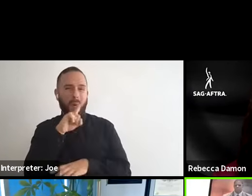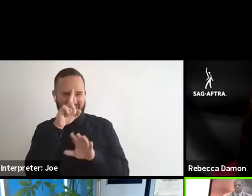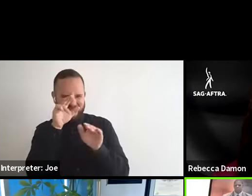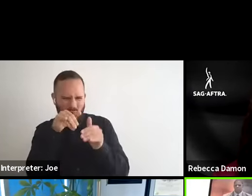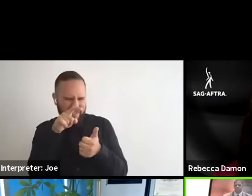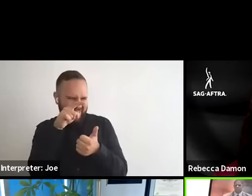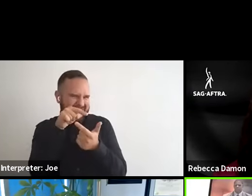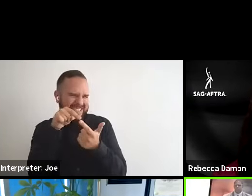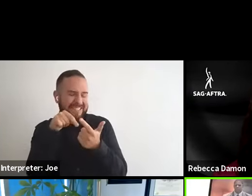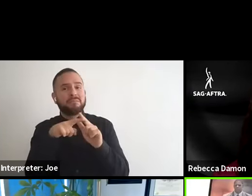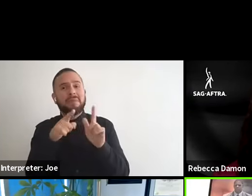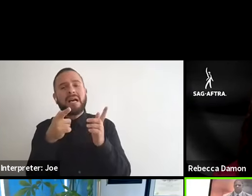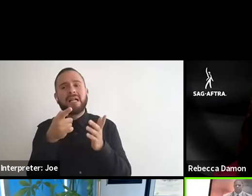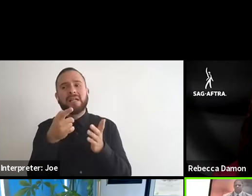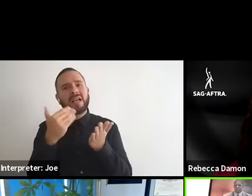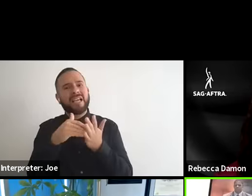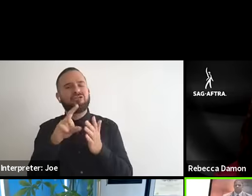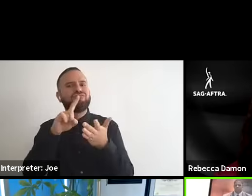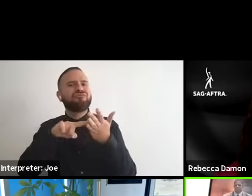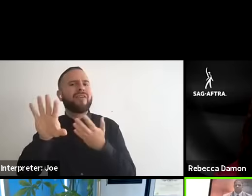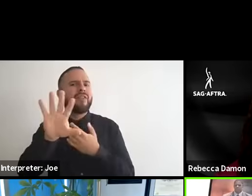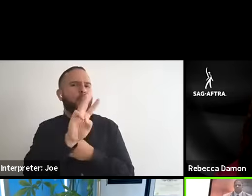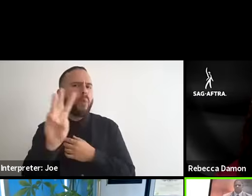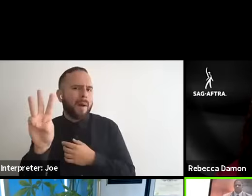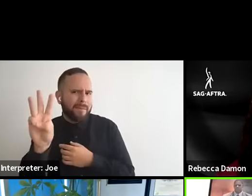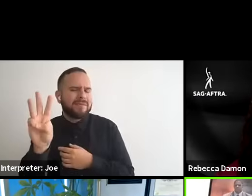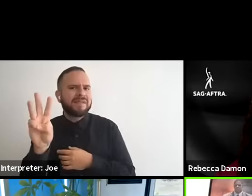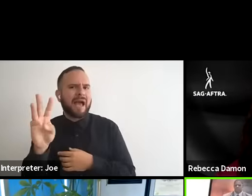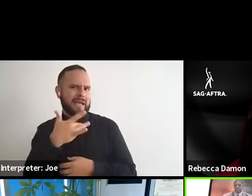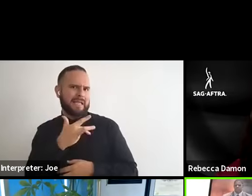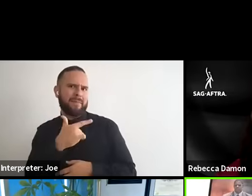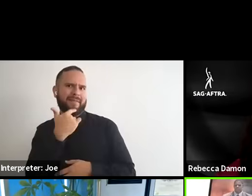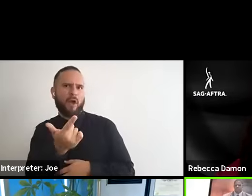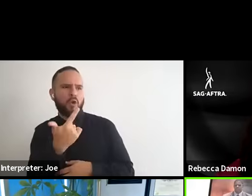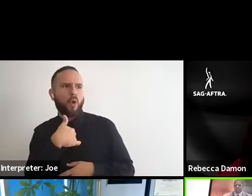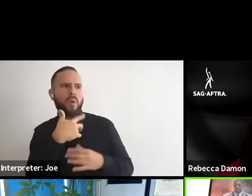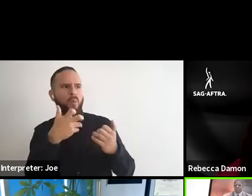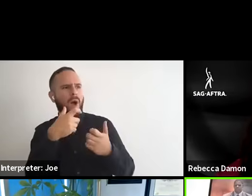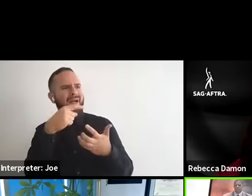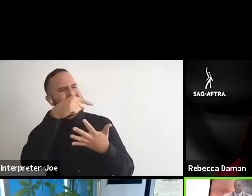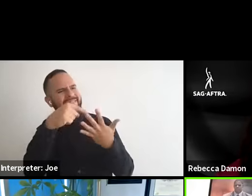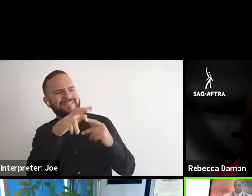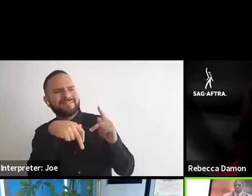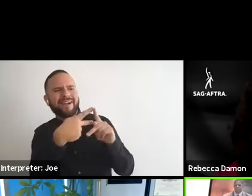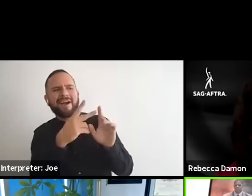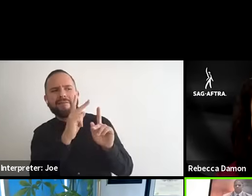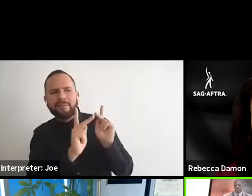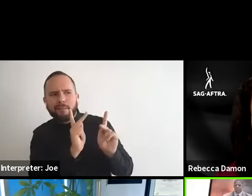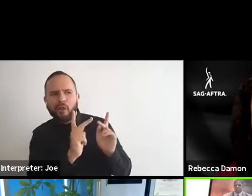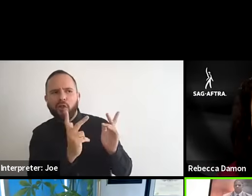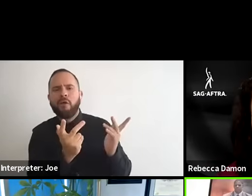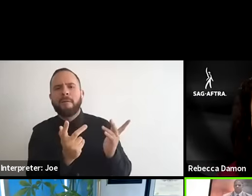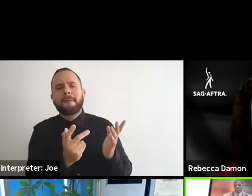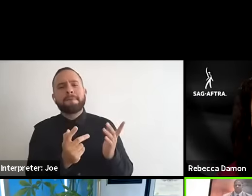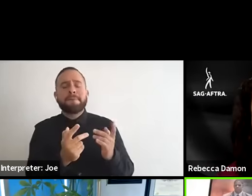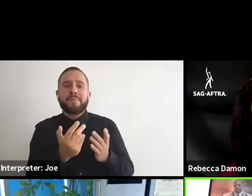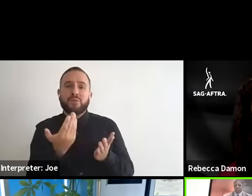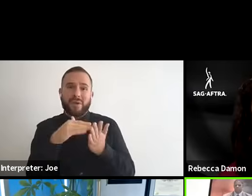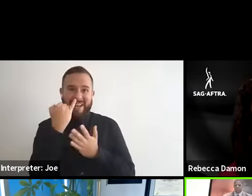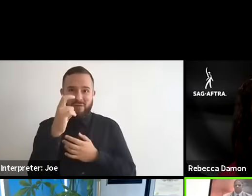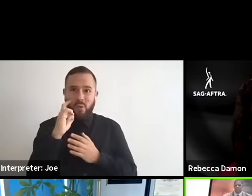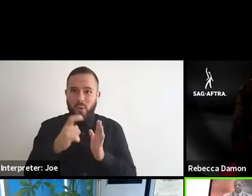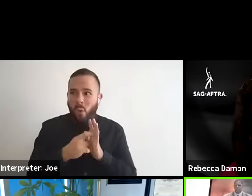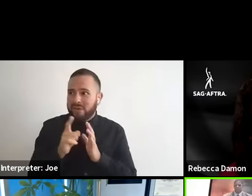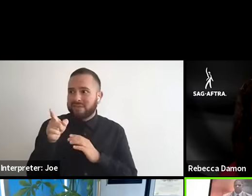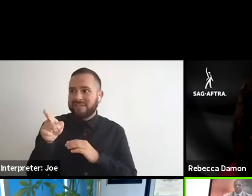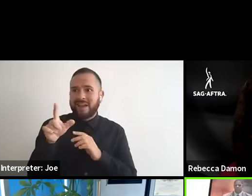their website, throw caution to the wind and put it out there. If you know that that company represents people in your demographic, go